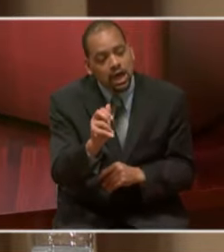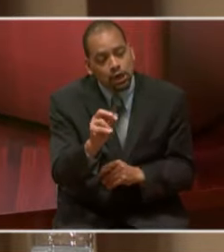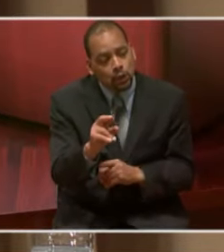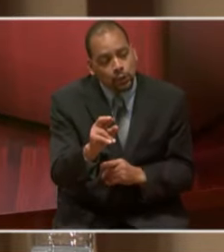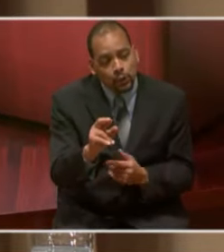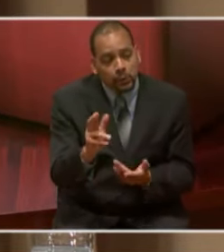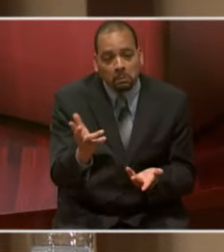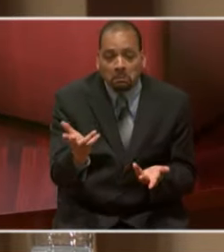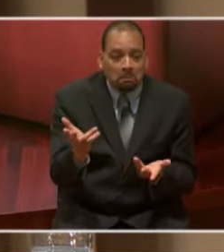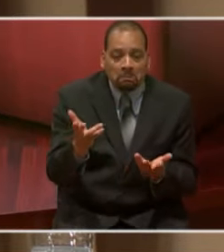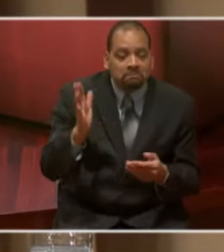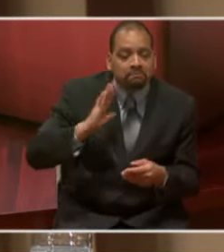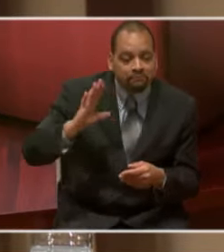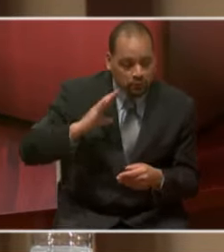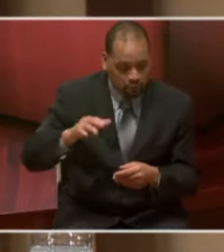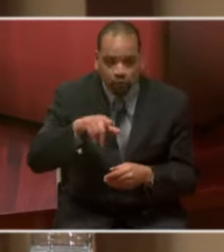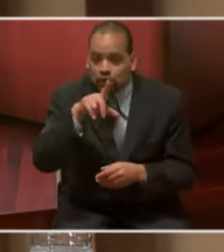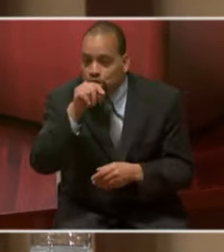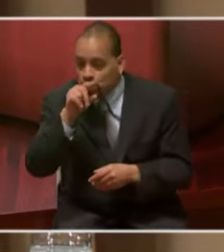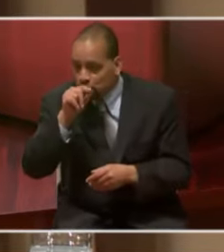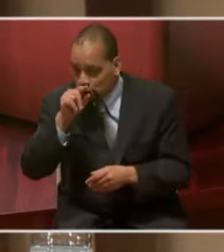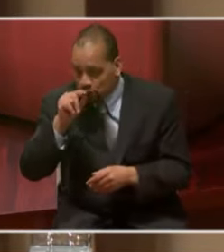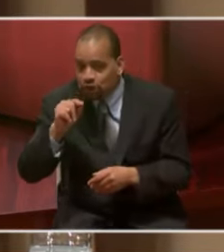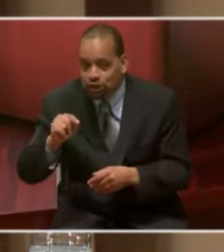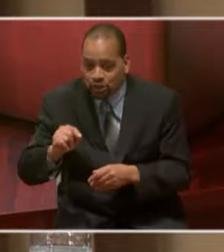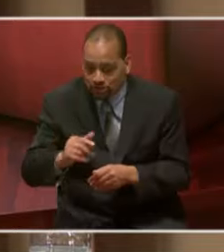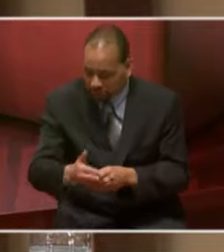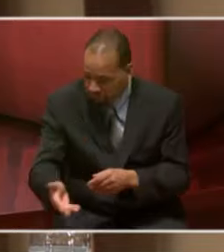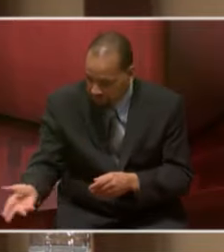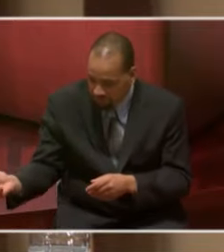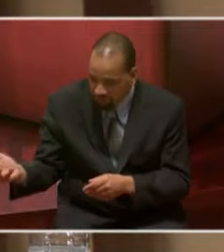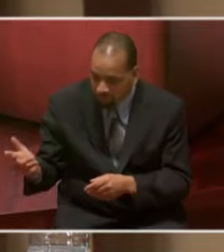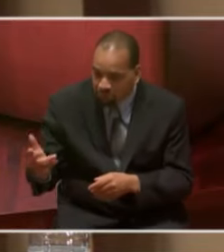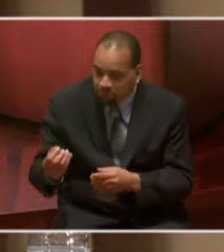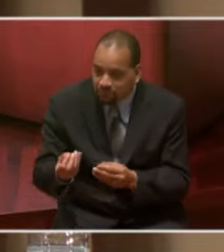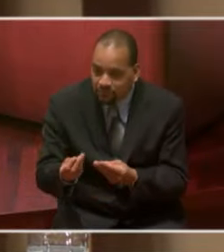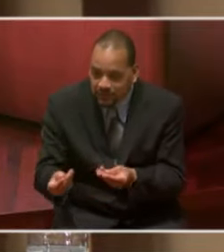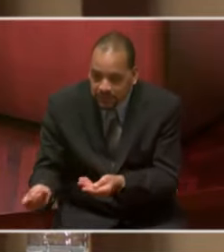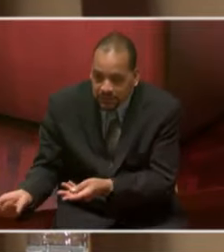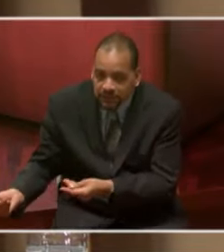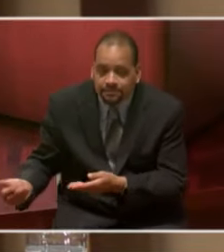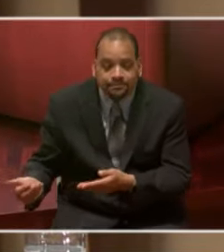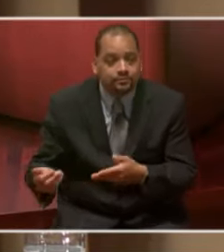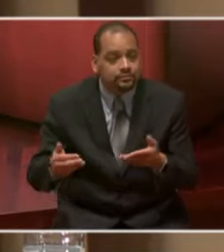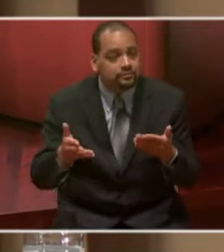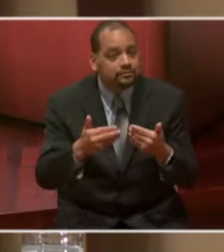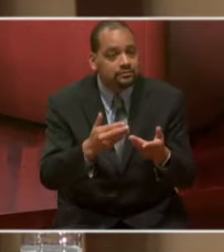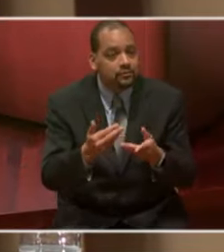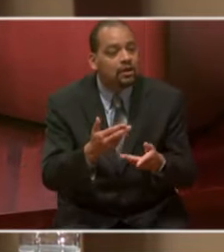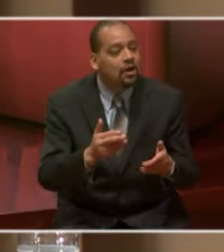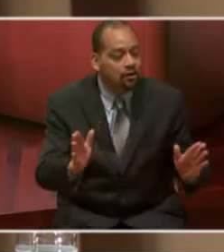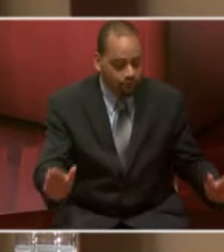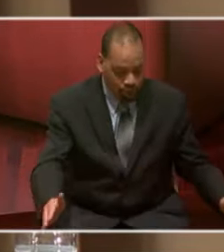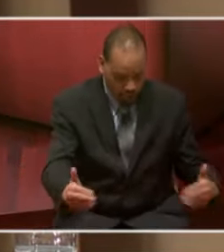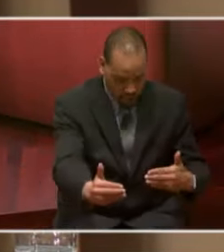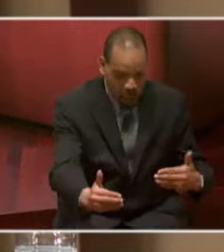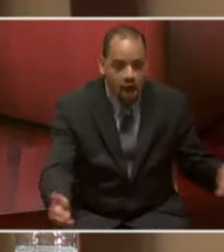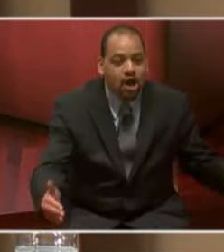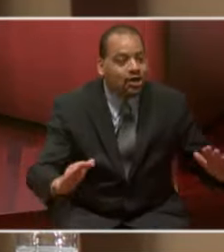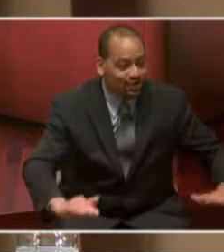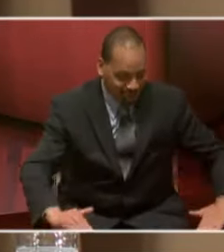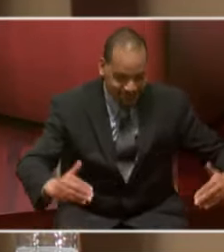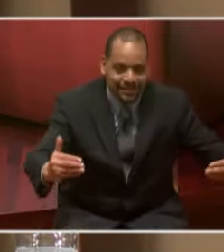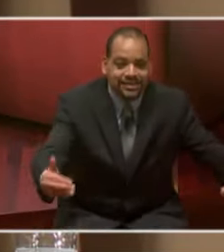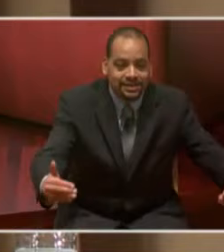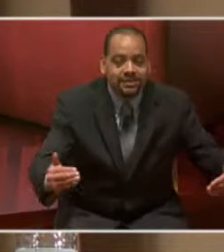He was wonderful. I remember one time we were traveling in Alabama someplace. There was some hole-in-the-wall restaurant. He said, "Let's stop